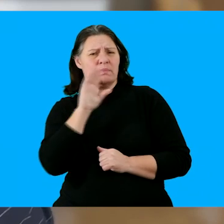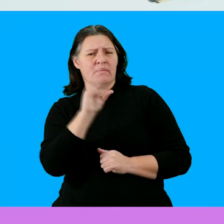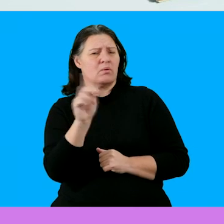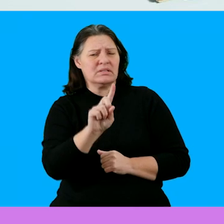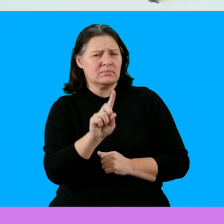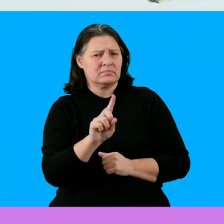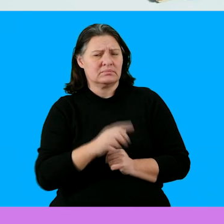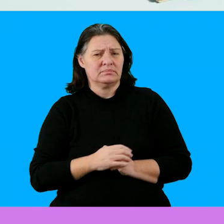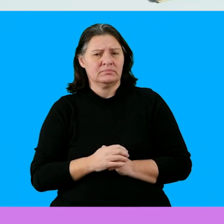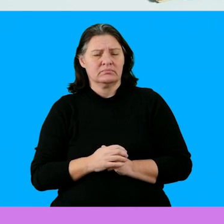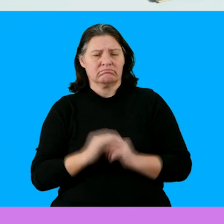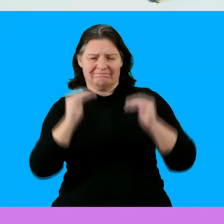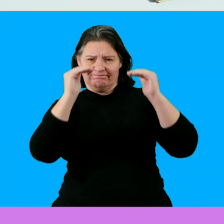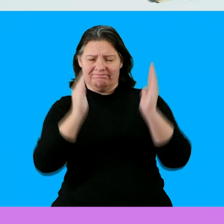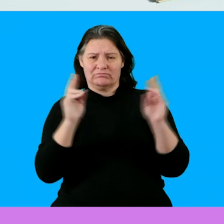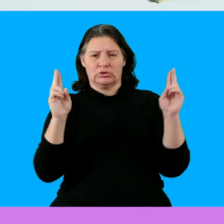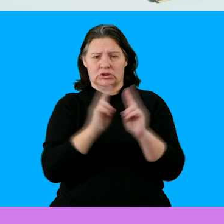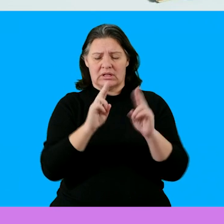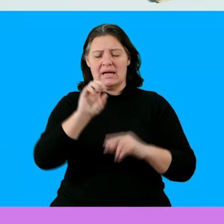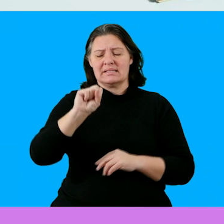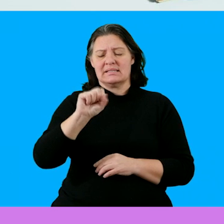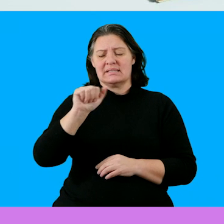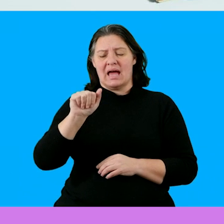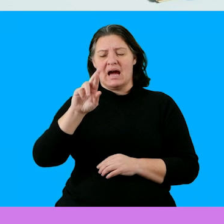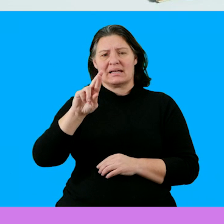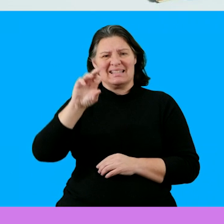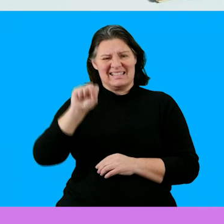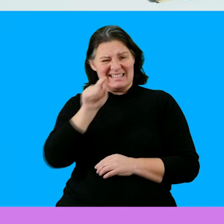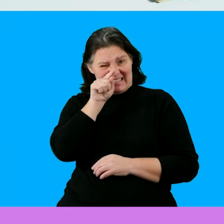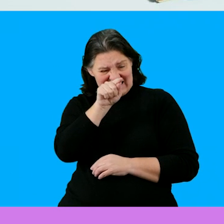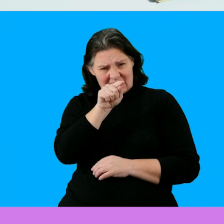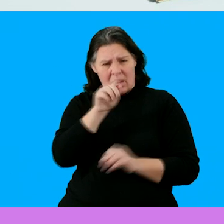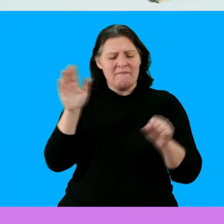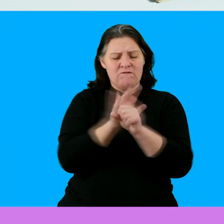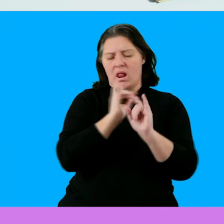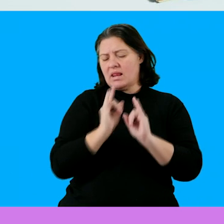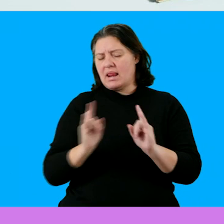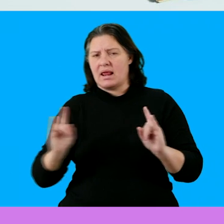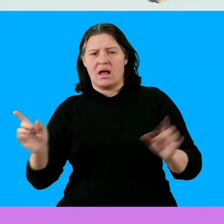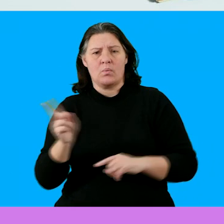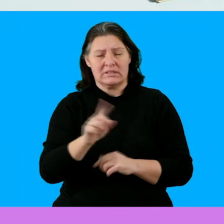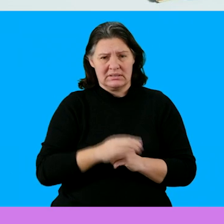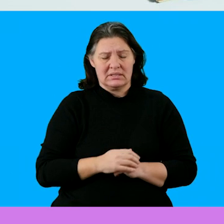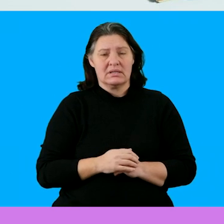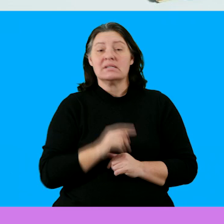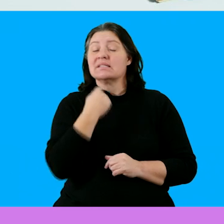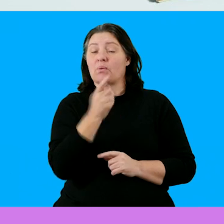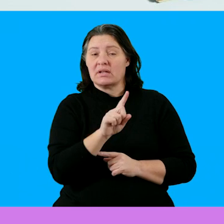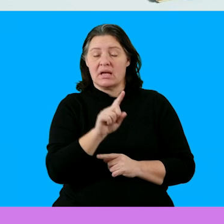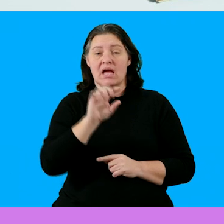here, write the abbreviation SARS in full. Okay, so we all know that SARS stands